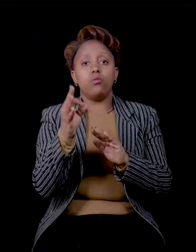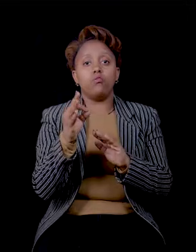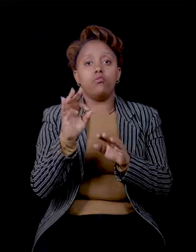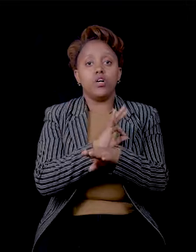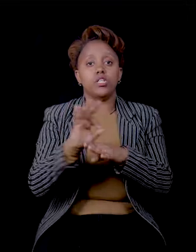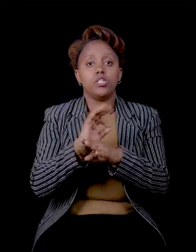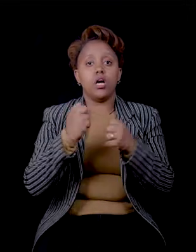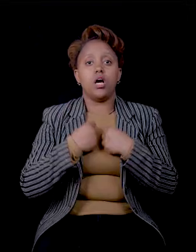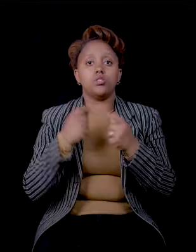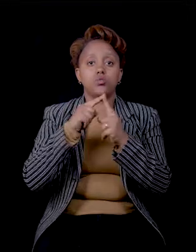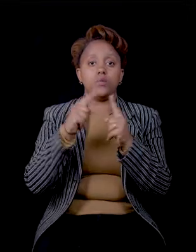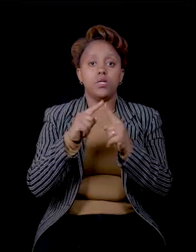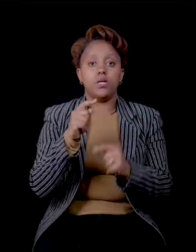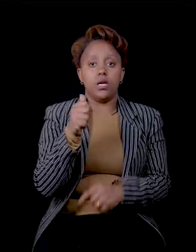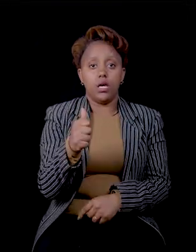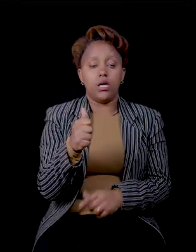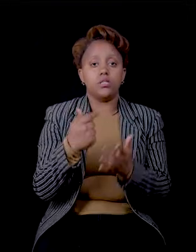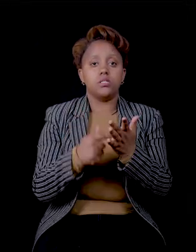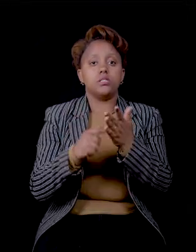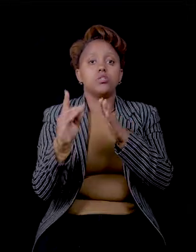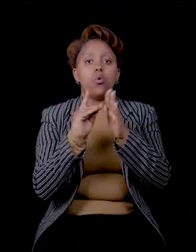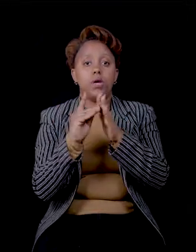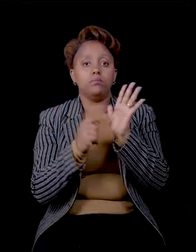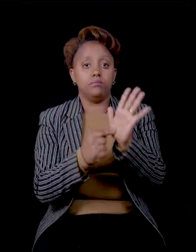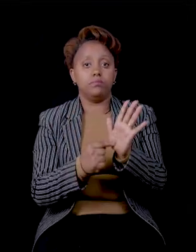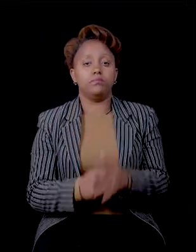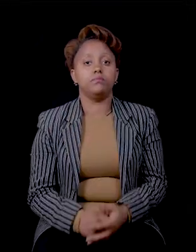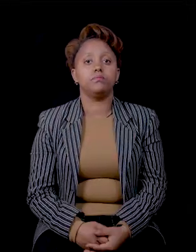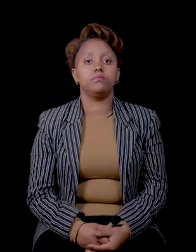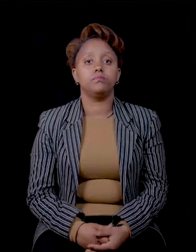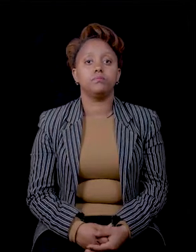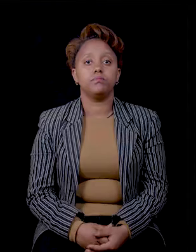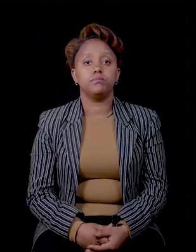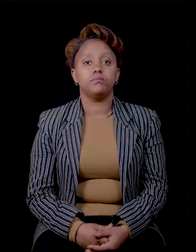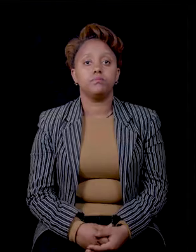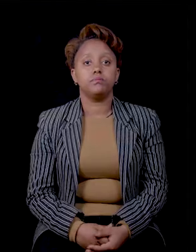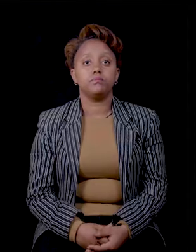the function has to be a. So this is the domain,